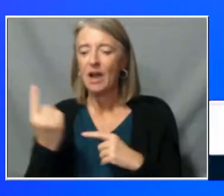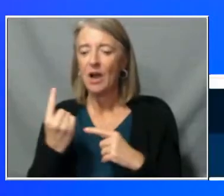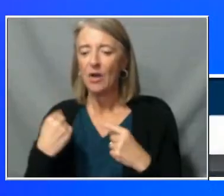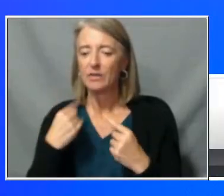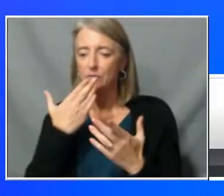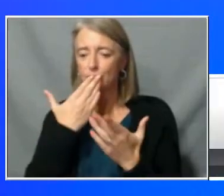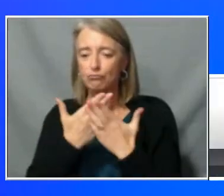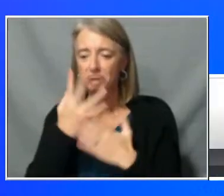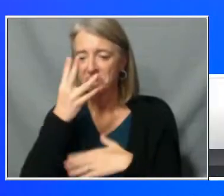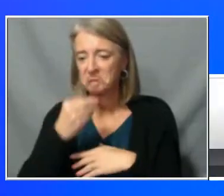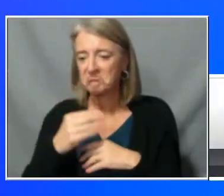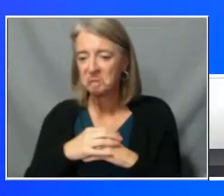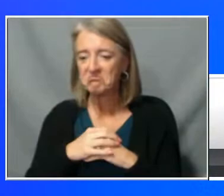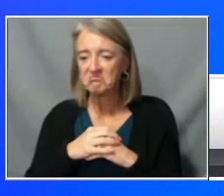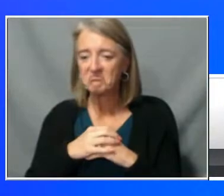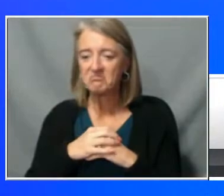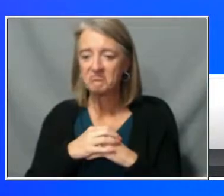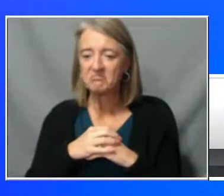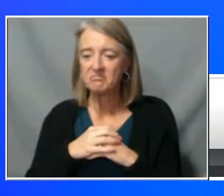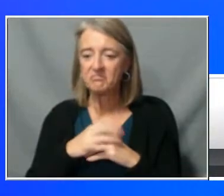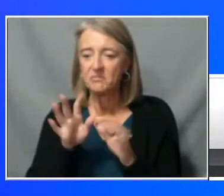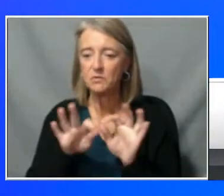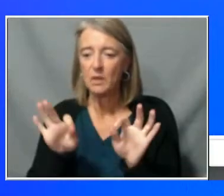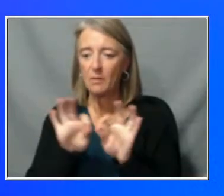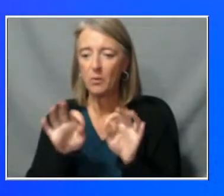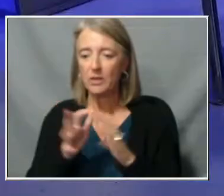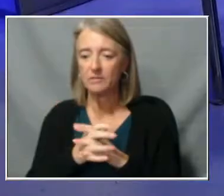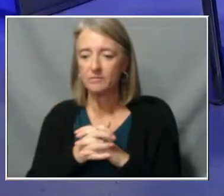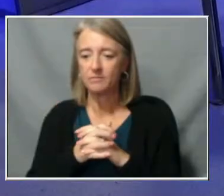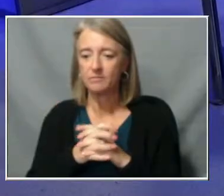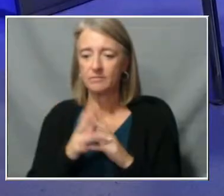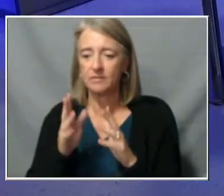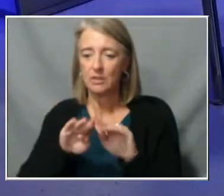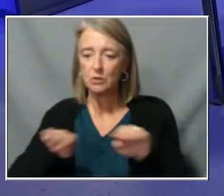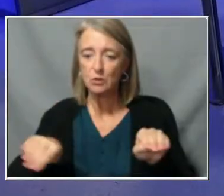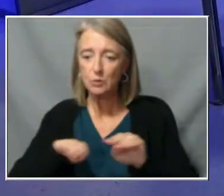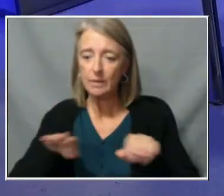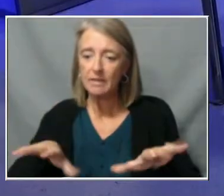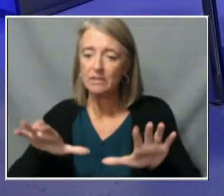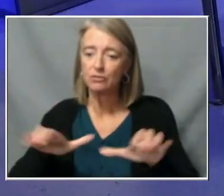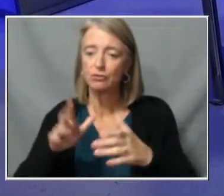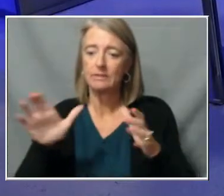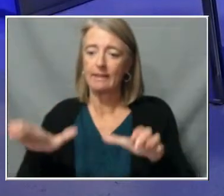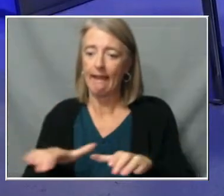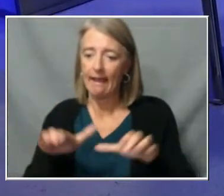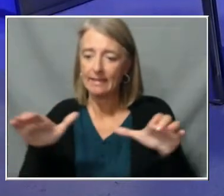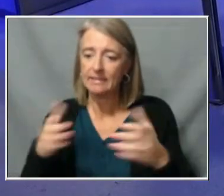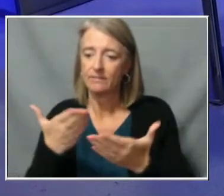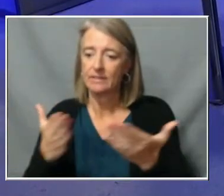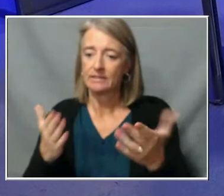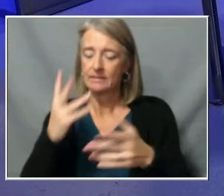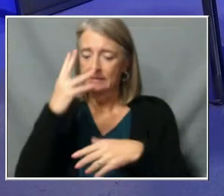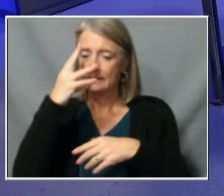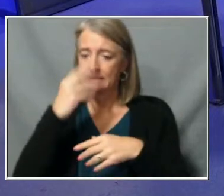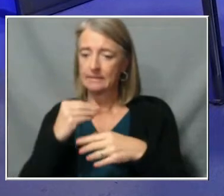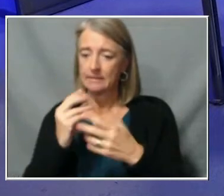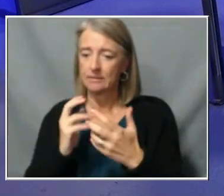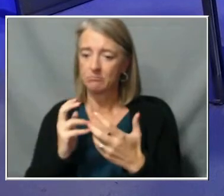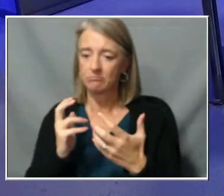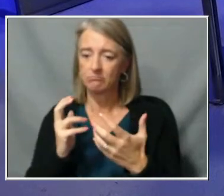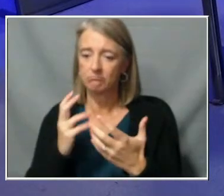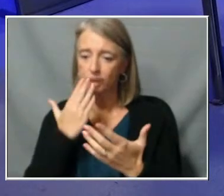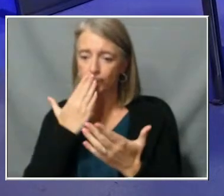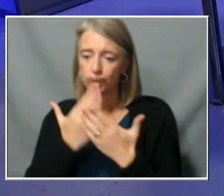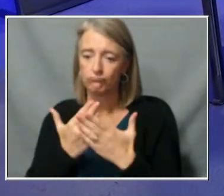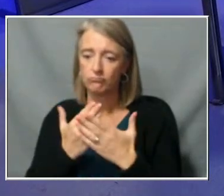sleeper, and I think that's really important. Well, I would imagine if you're swimming and you're doing all of these active things, that sleep kind of goes hand in hand. I know you, take